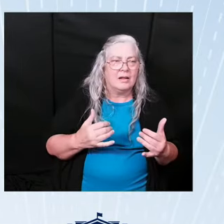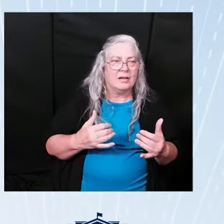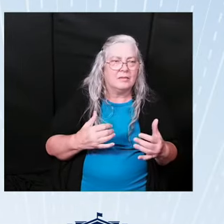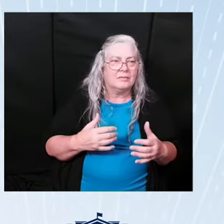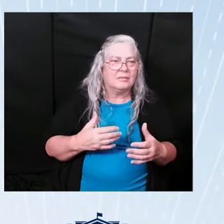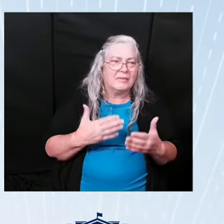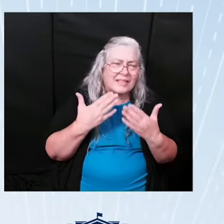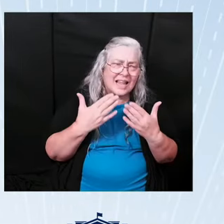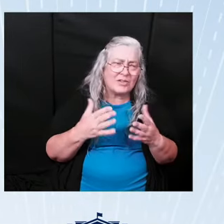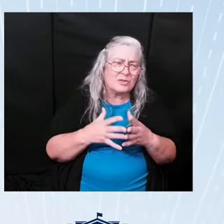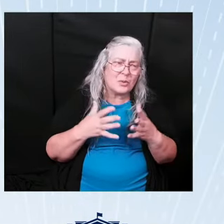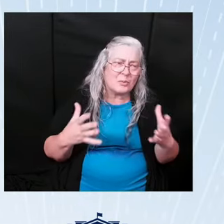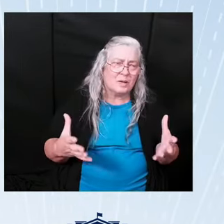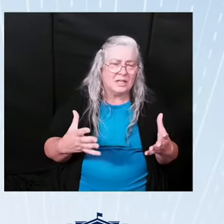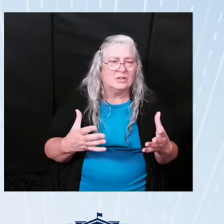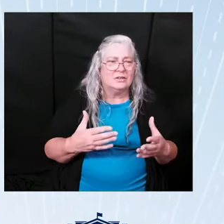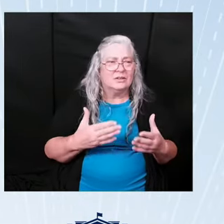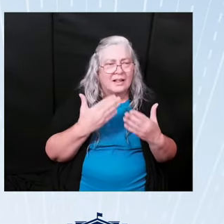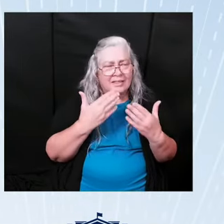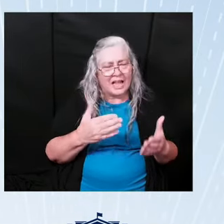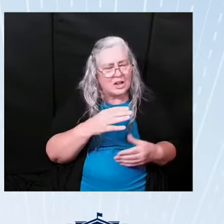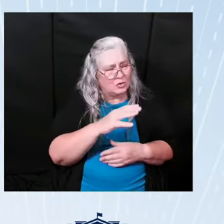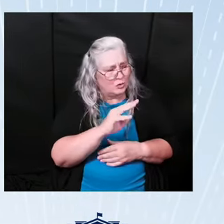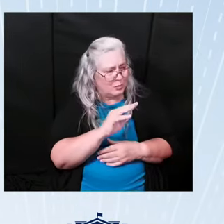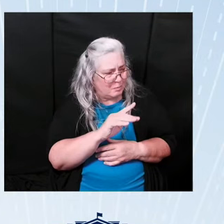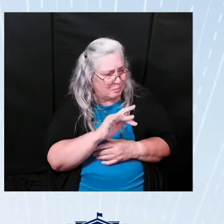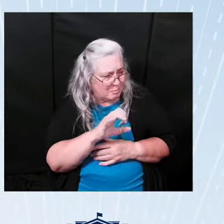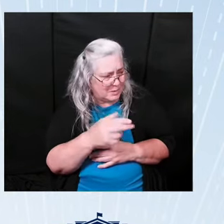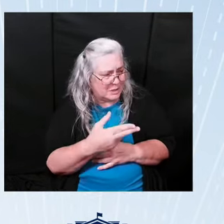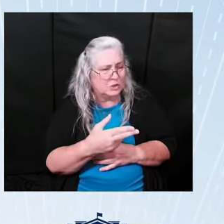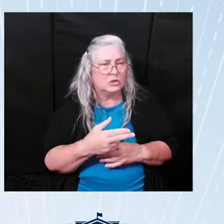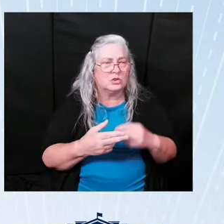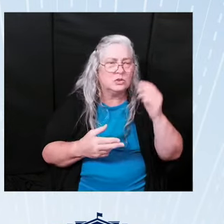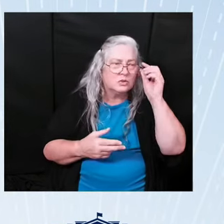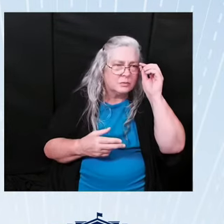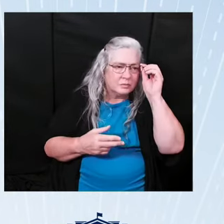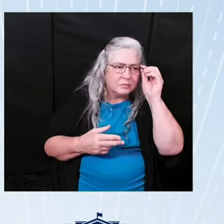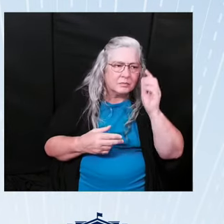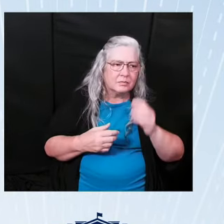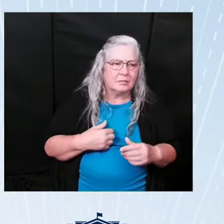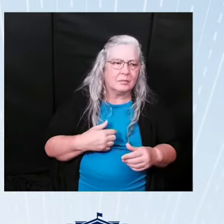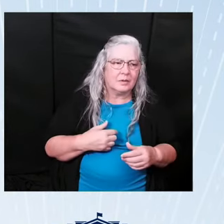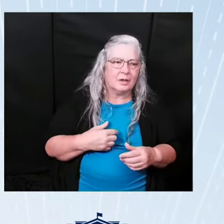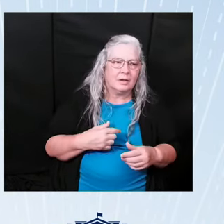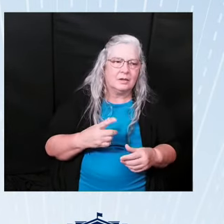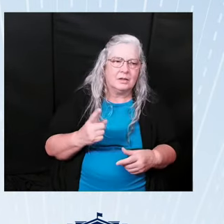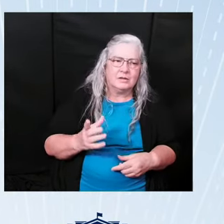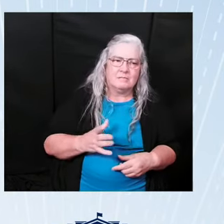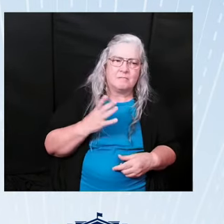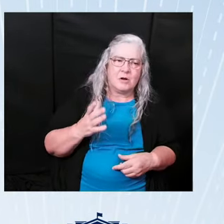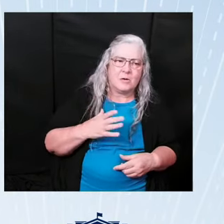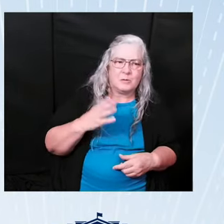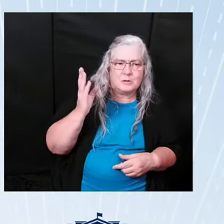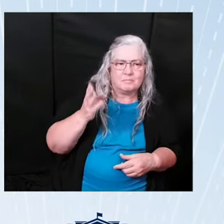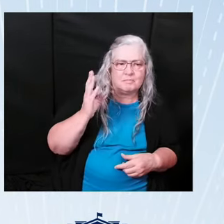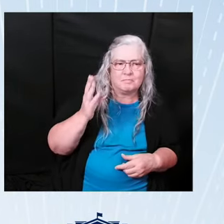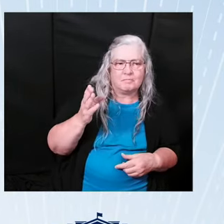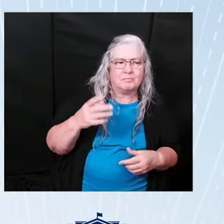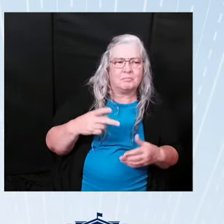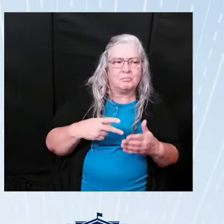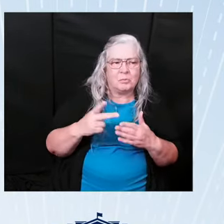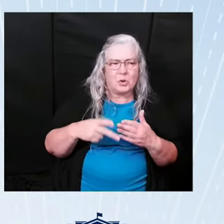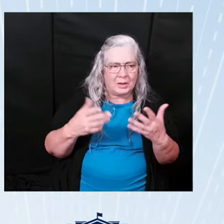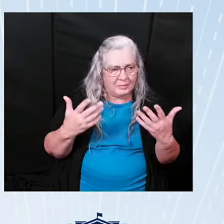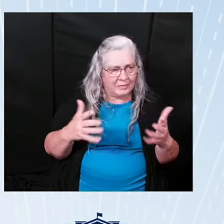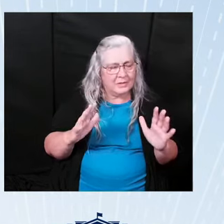Mitch. Okay, that is going to conclude our formal speaking program for today. I think you can tell by the breadth of leadership that we had